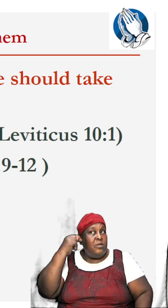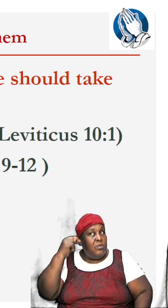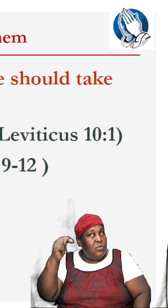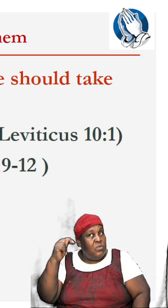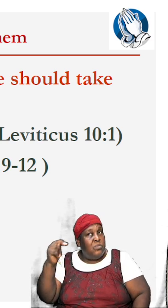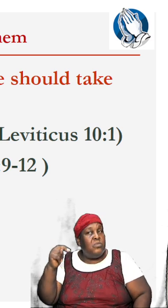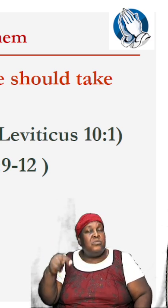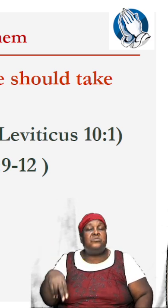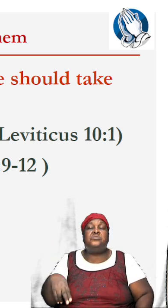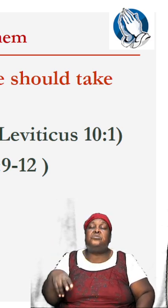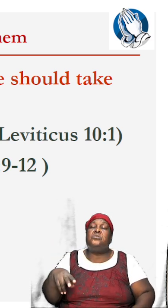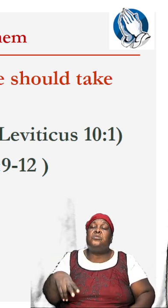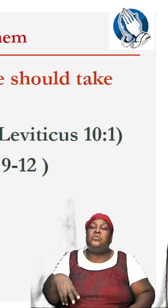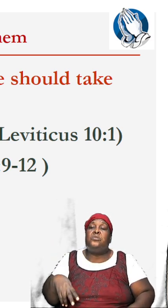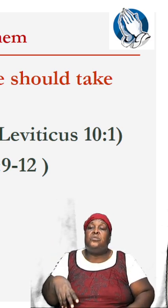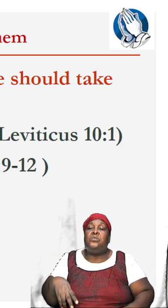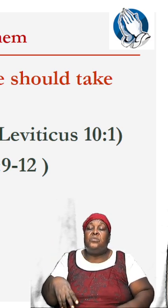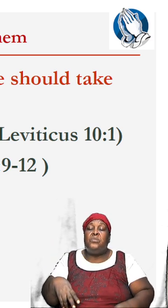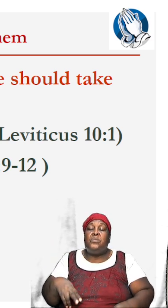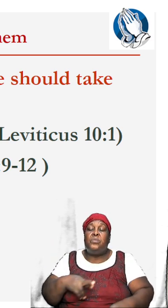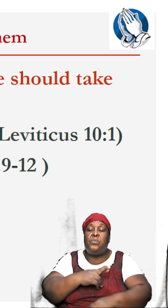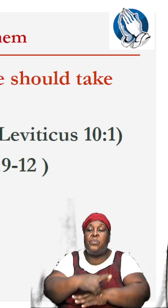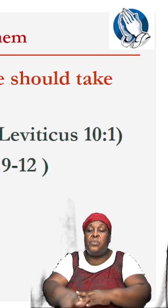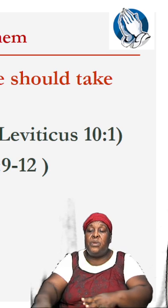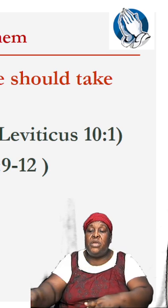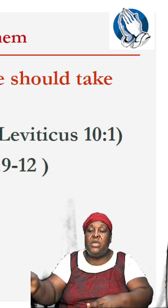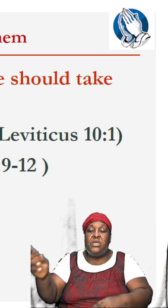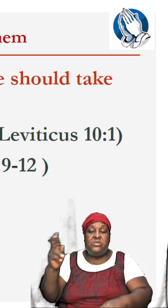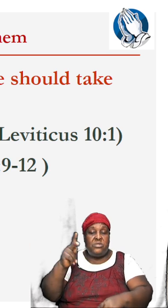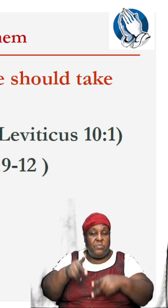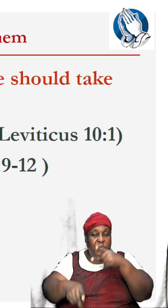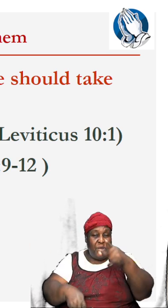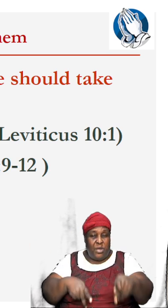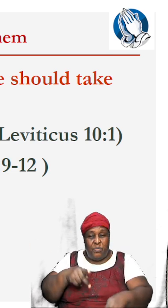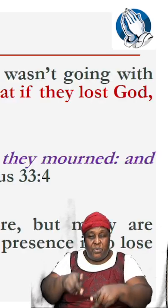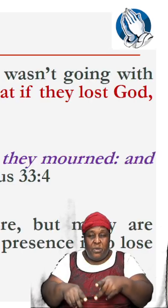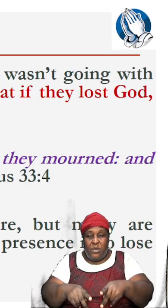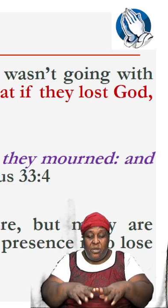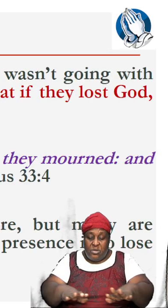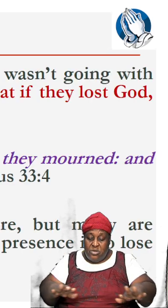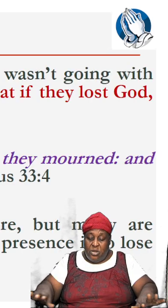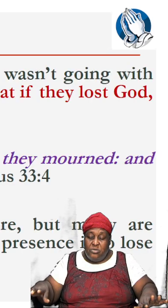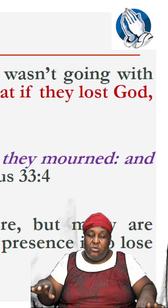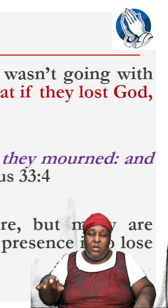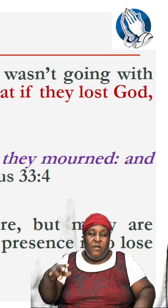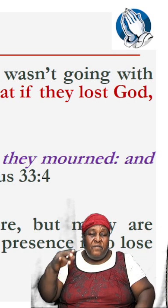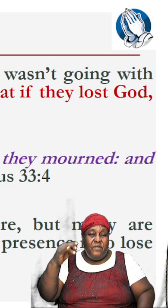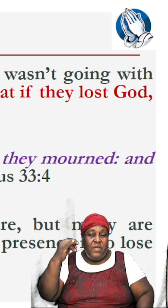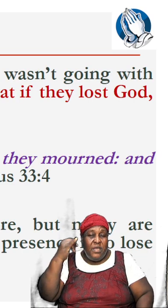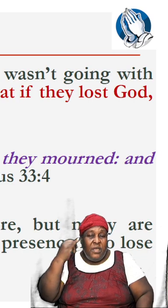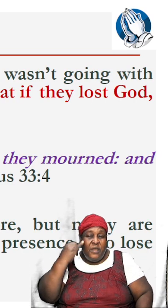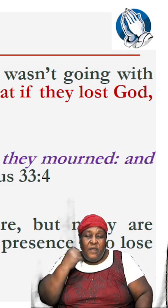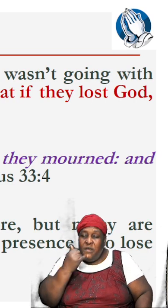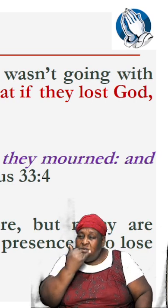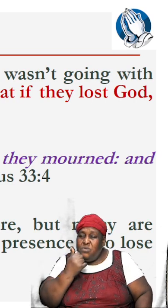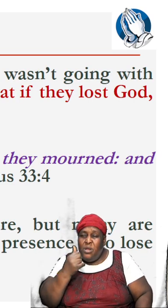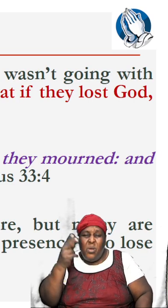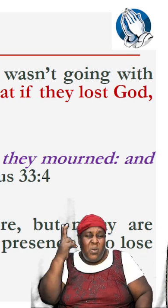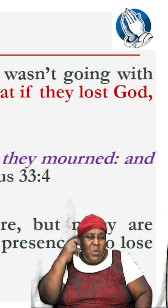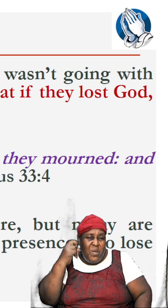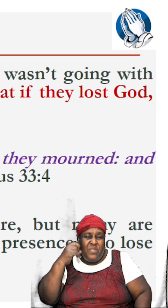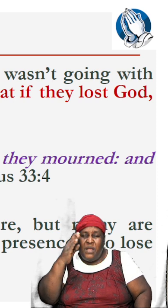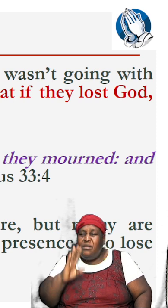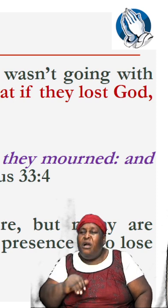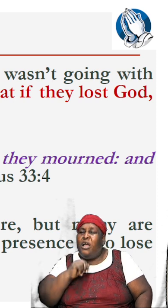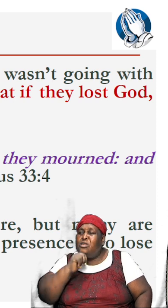people. And the Bible said when the children of Israel heard that God wasn't going with them. Praise